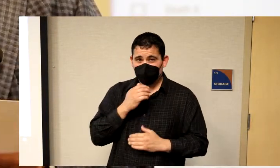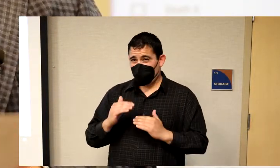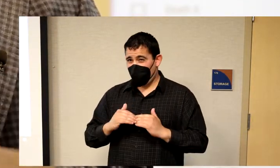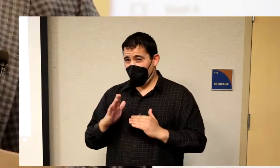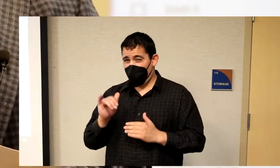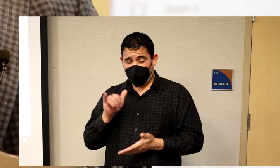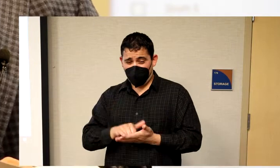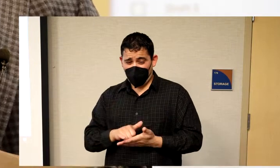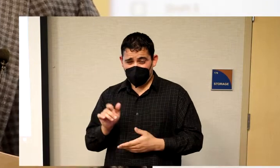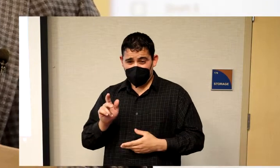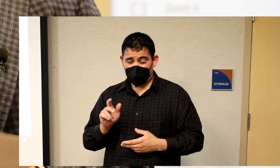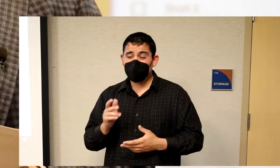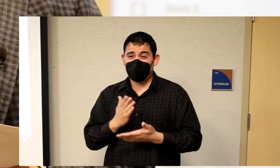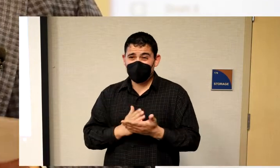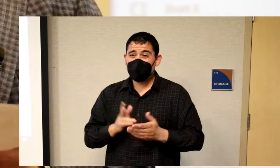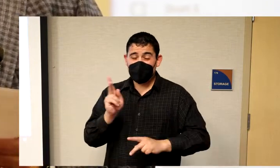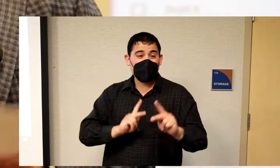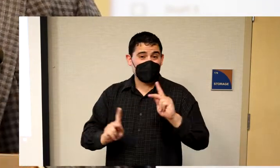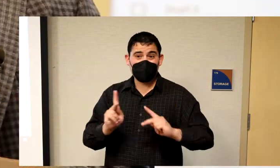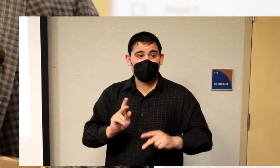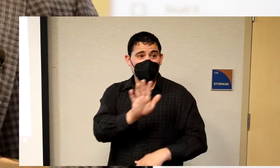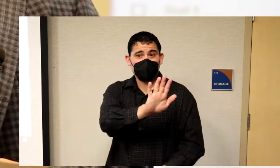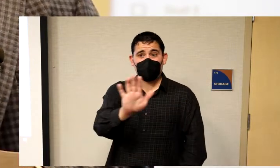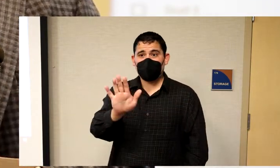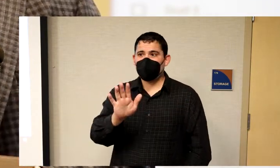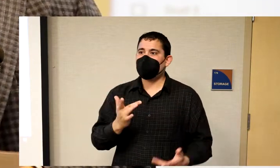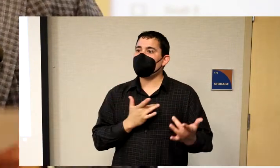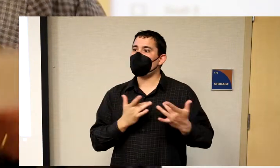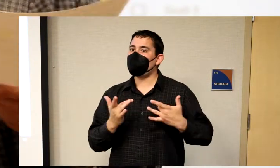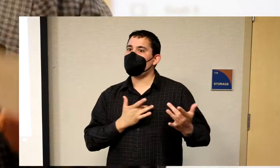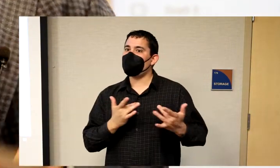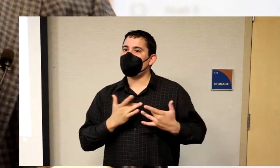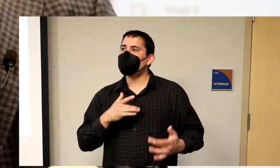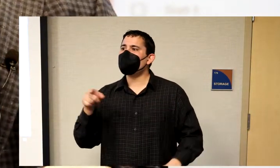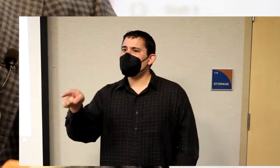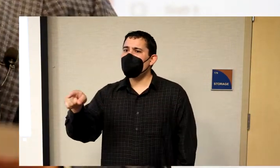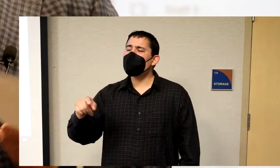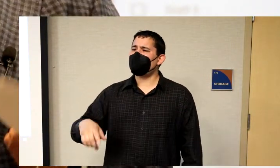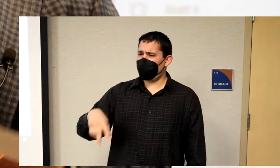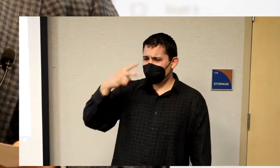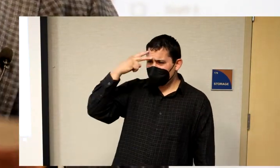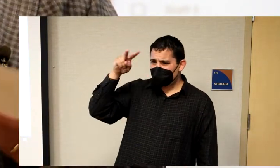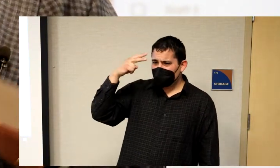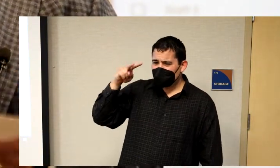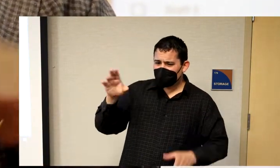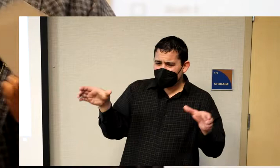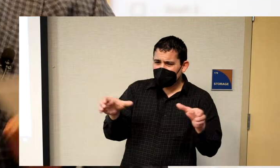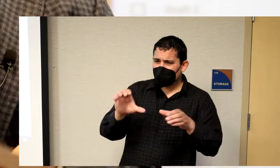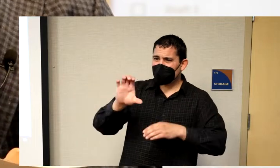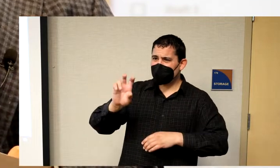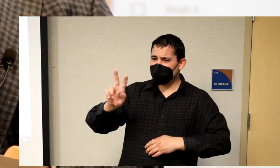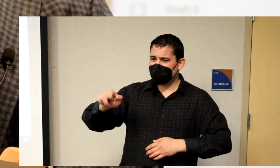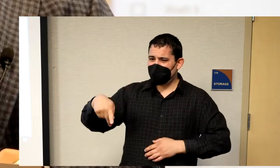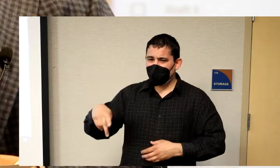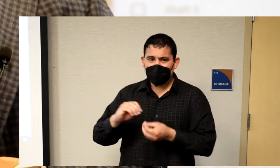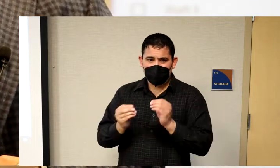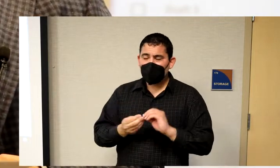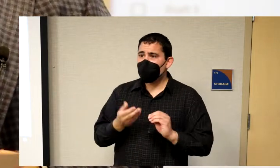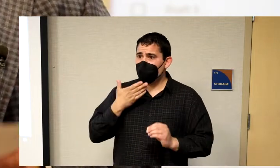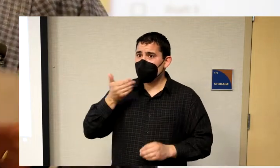that will argue that the Latino CVAP number would be better if it was 53, 54,